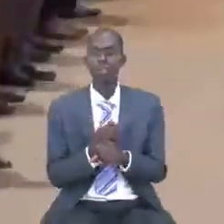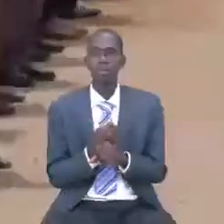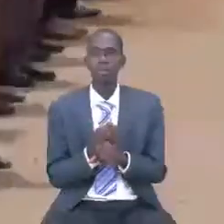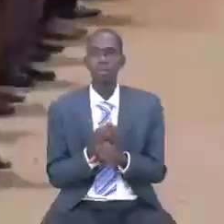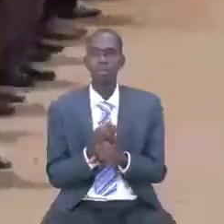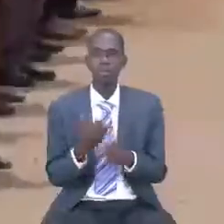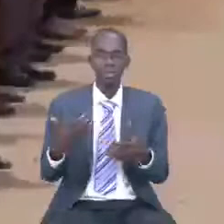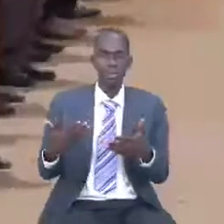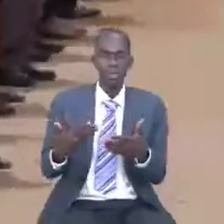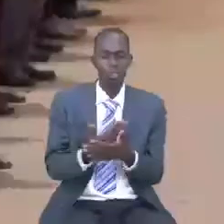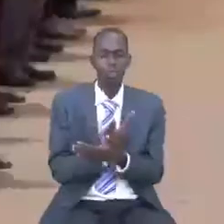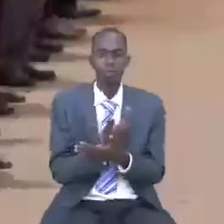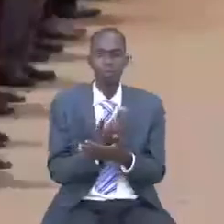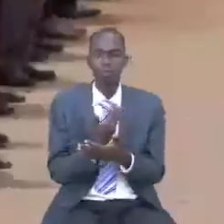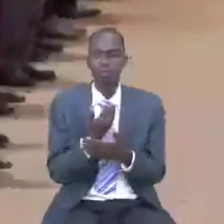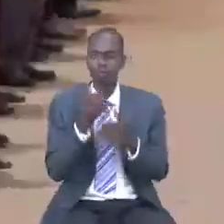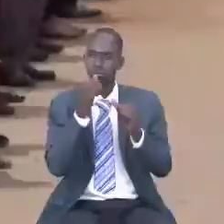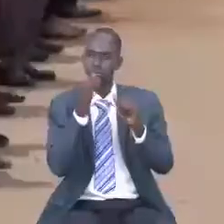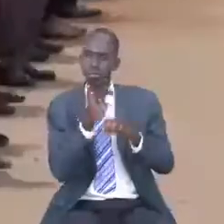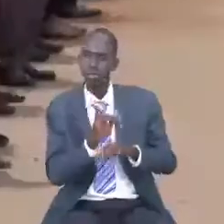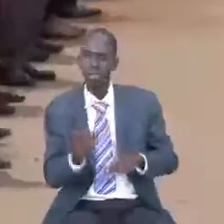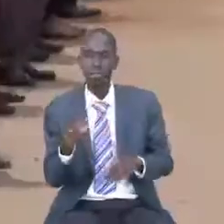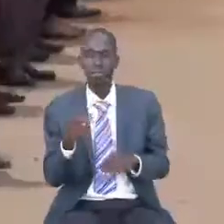new virtue.